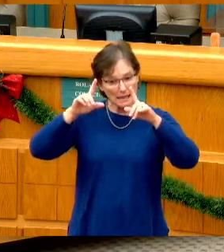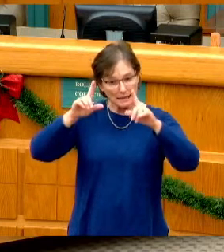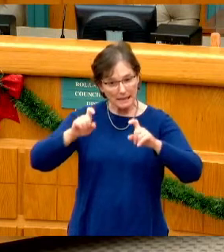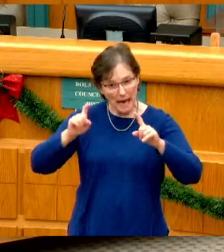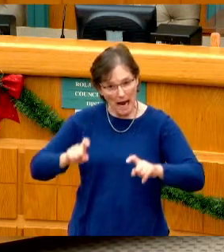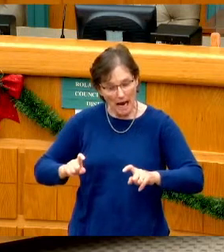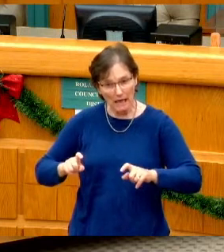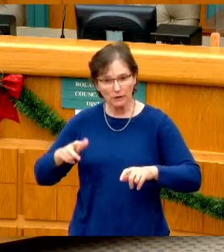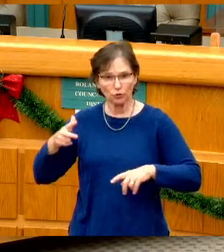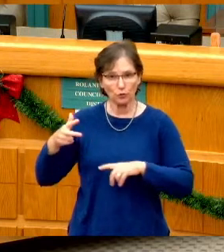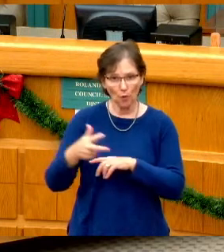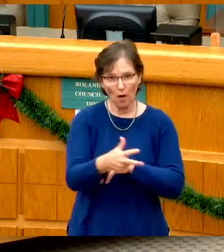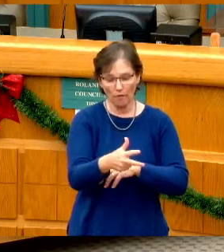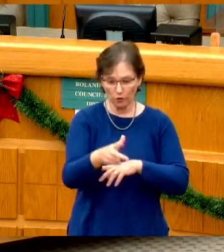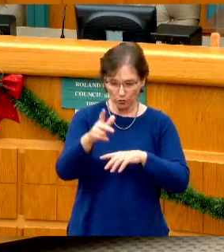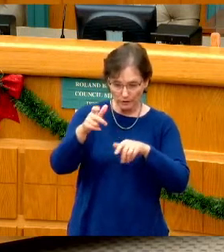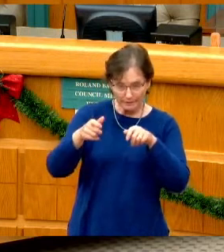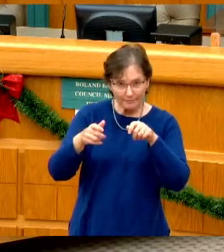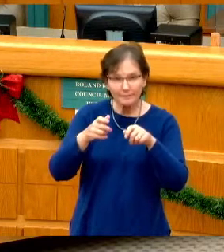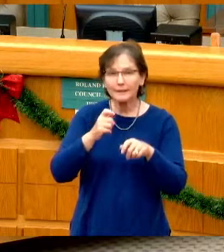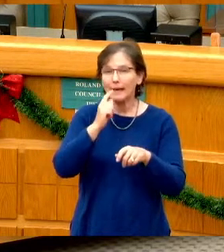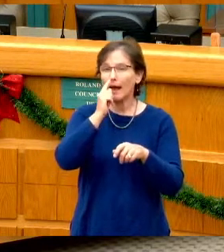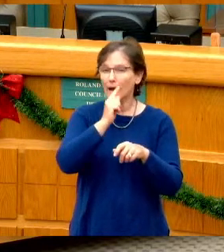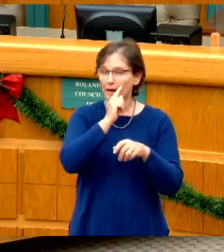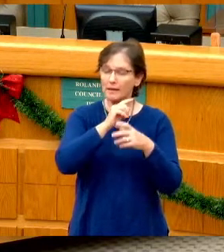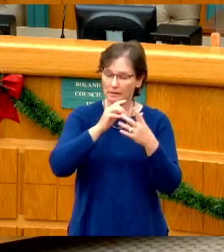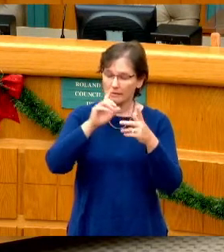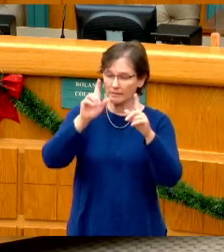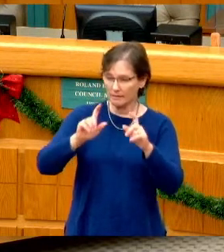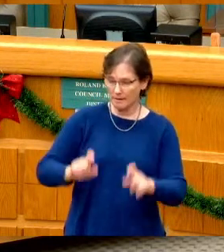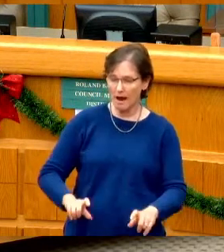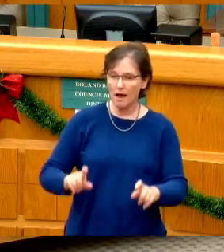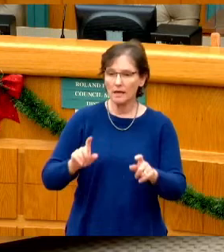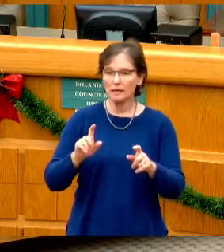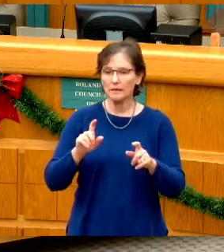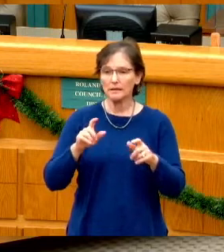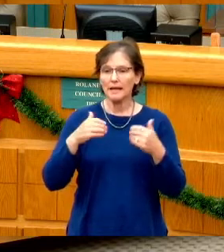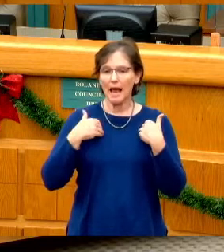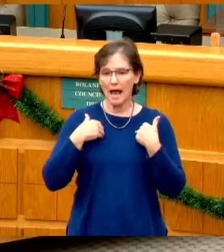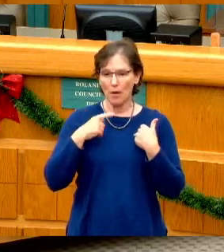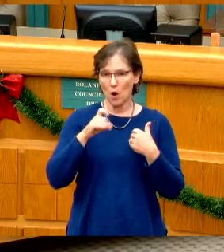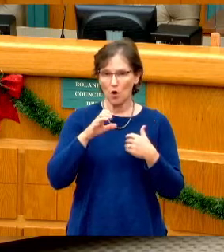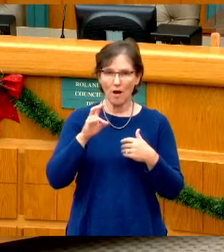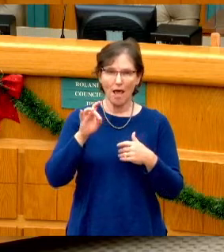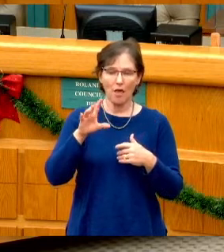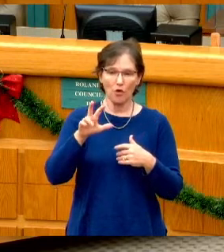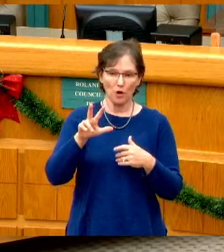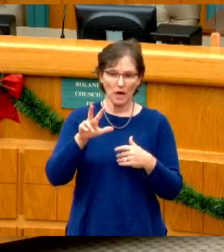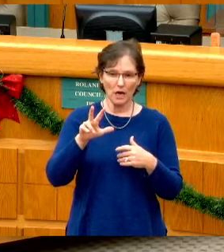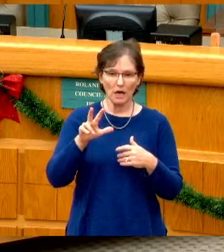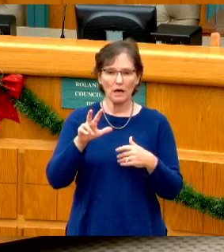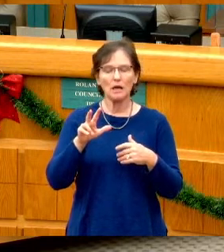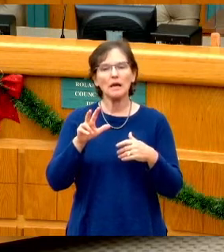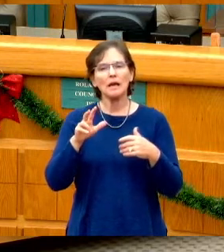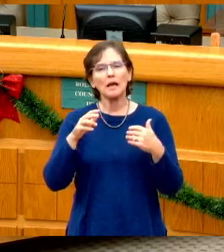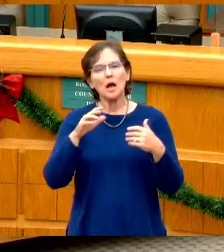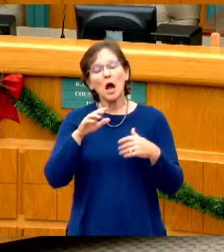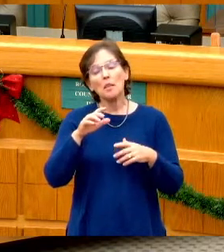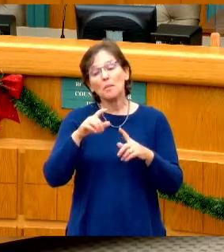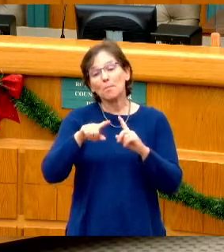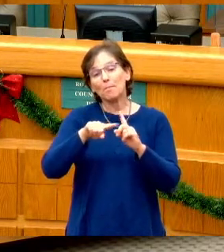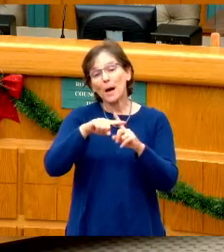61 individuals were tested, and 16 of those came back positive for a positivity rate of